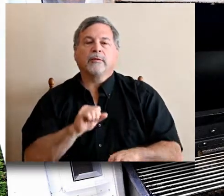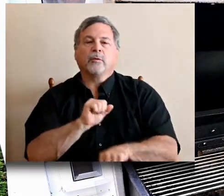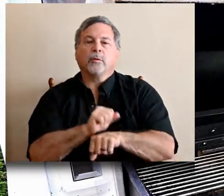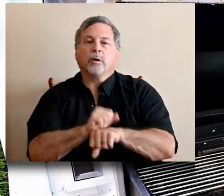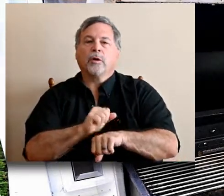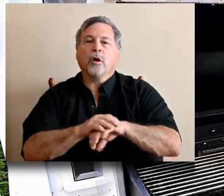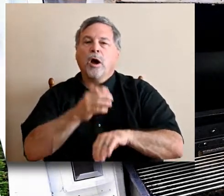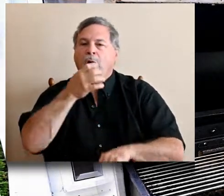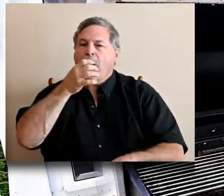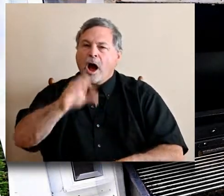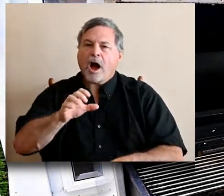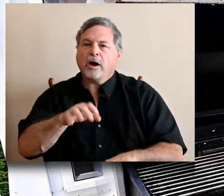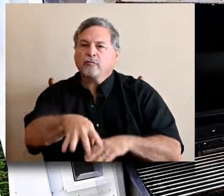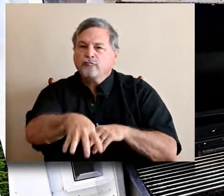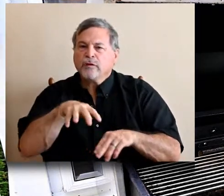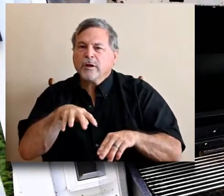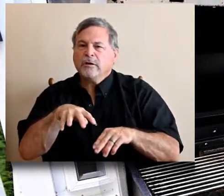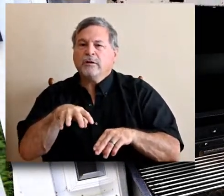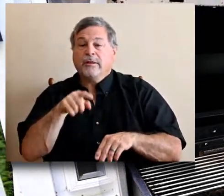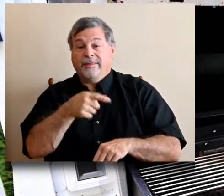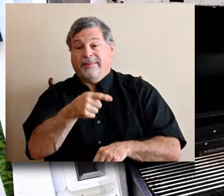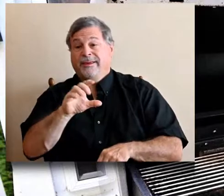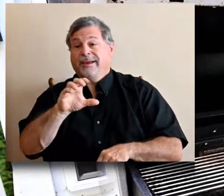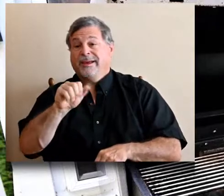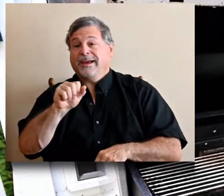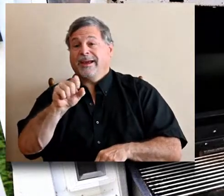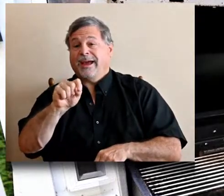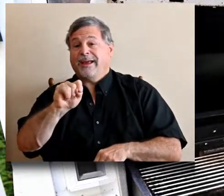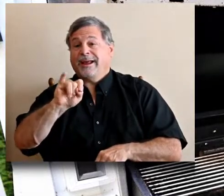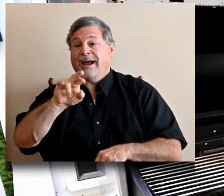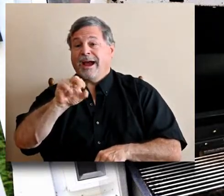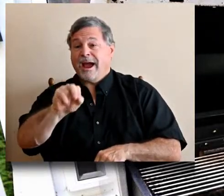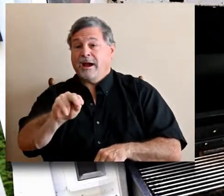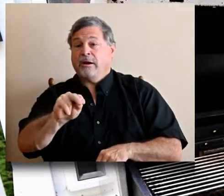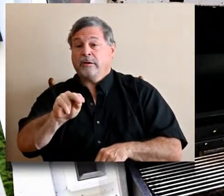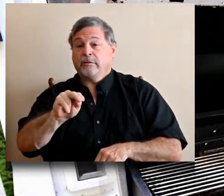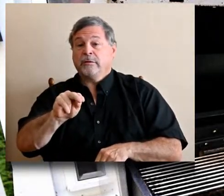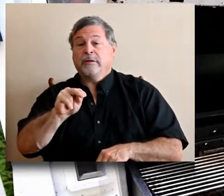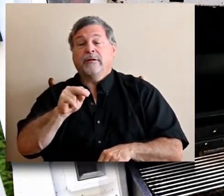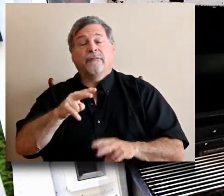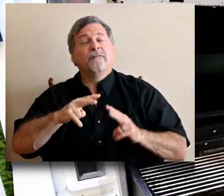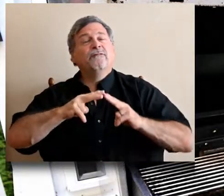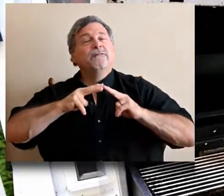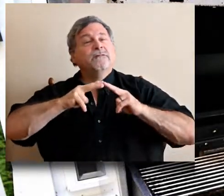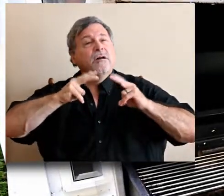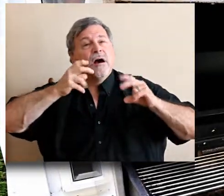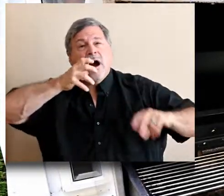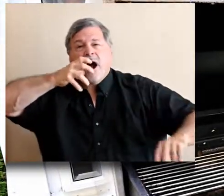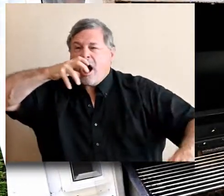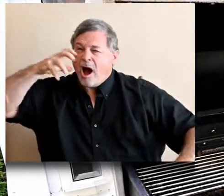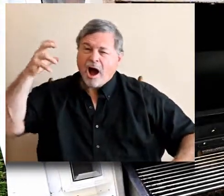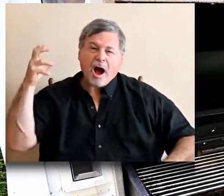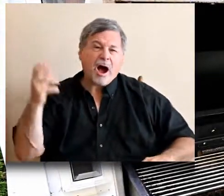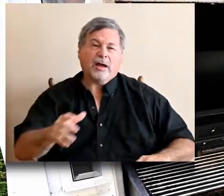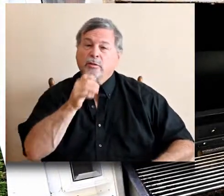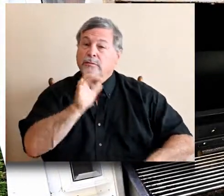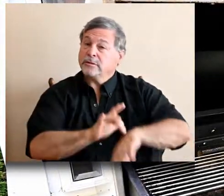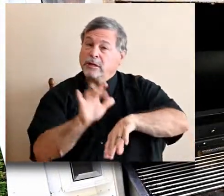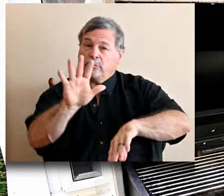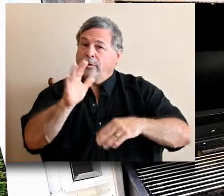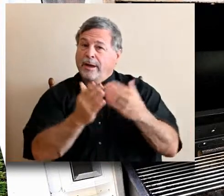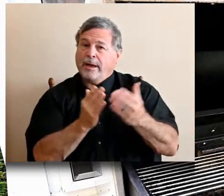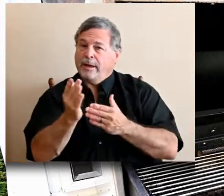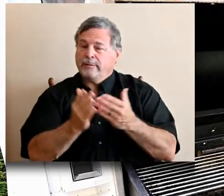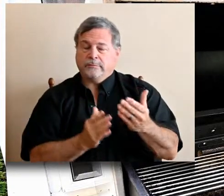When you're working on a hot grill, this is a cast iron skillet. Do not touch this with your hands. This entire thing